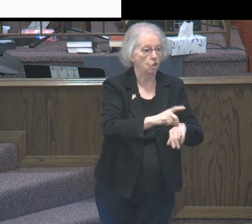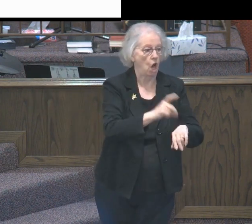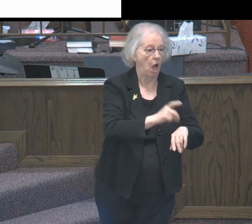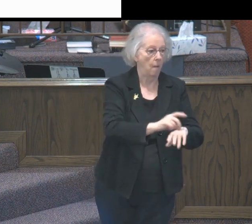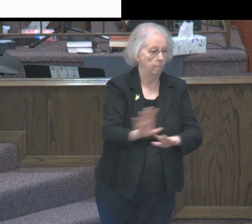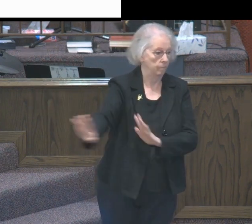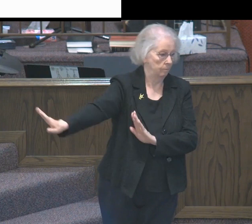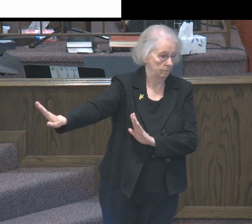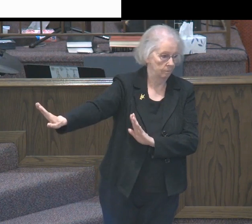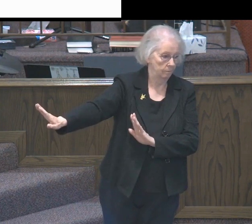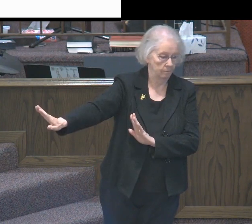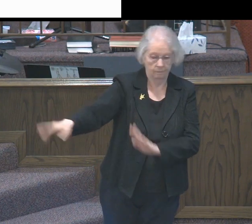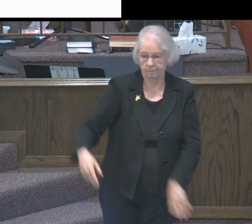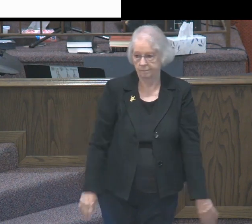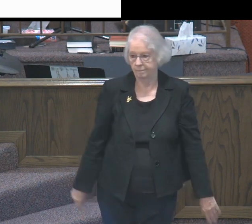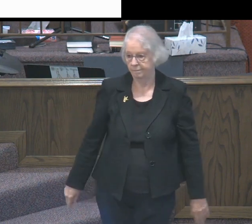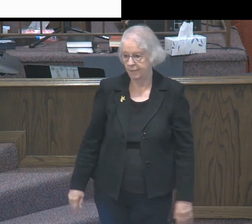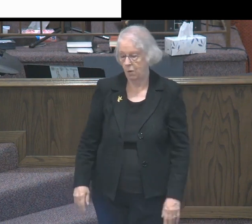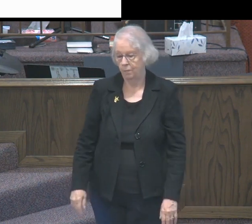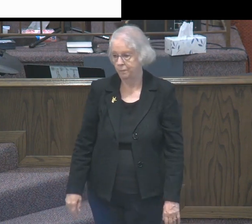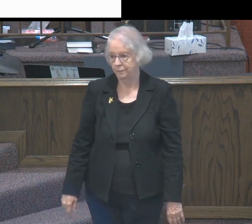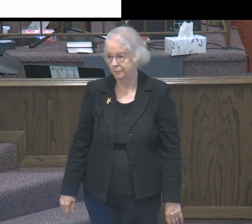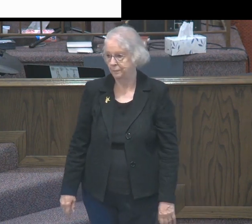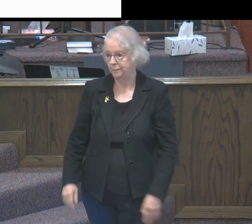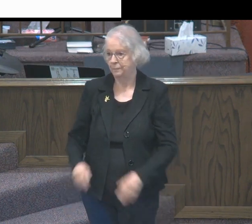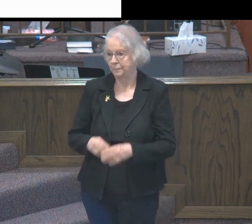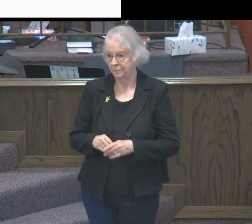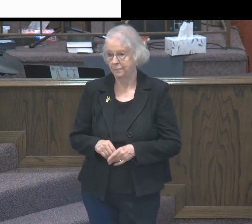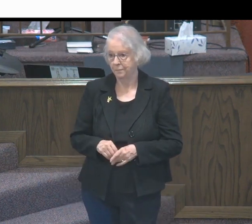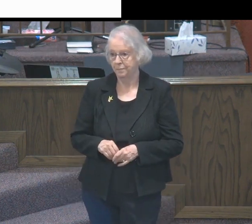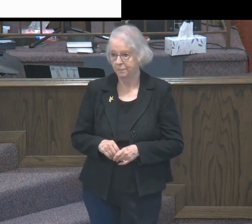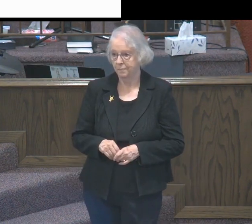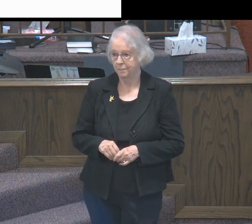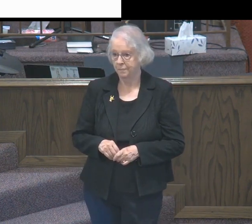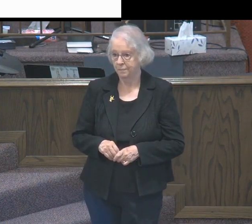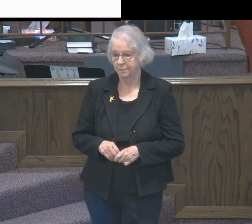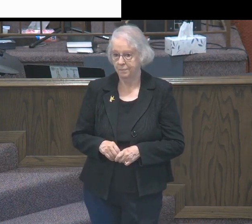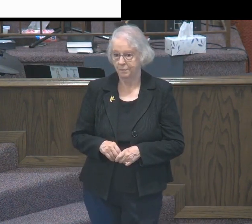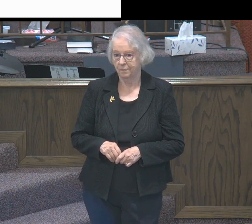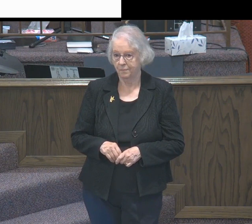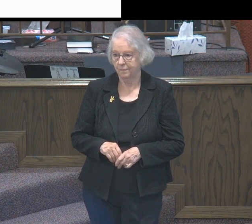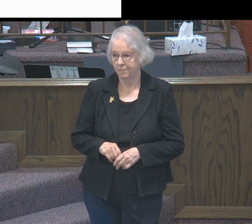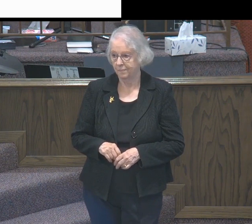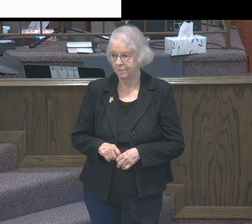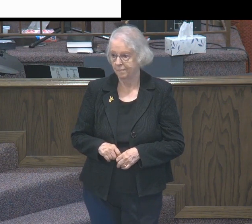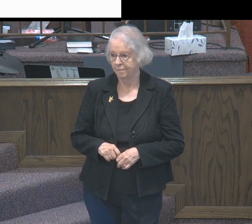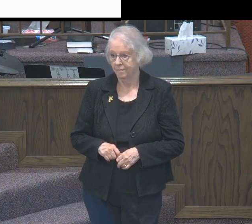based on my interpretation of the law. That's what we do all the time.